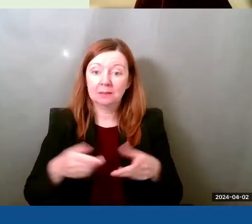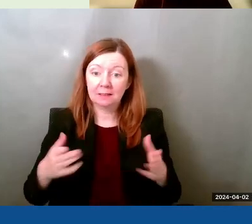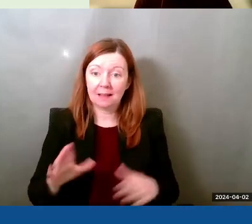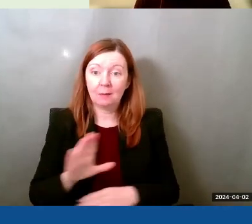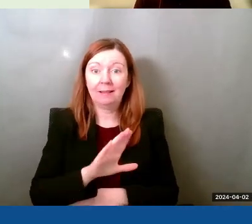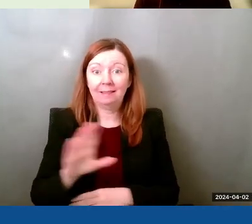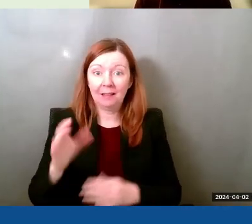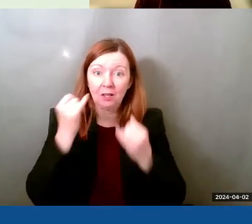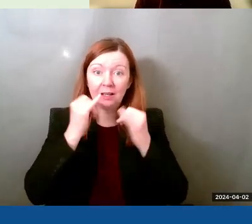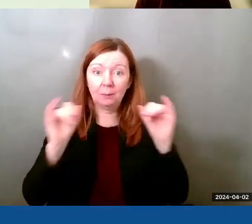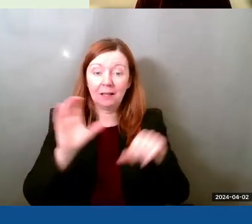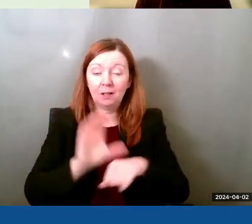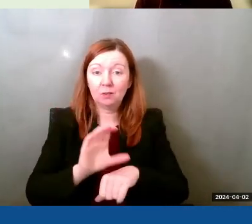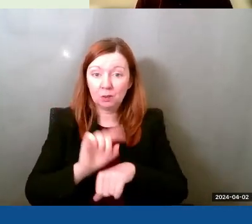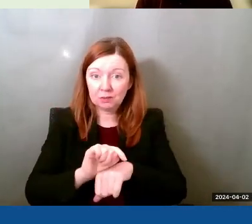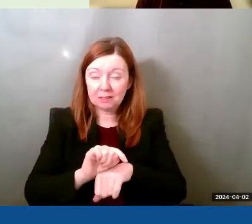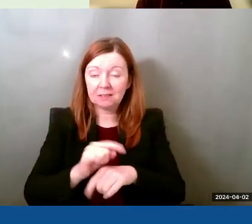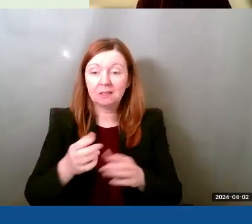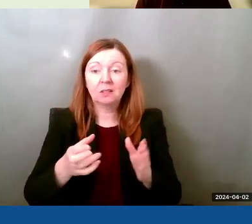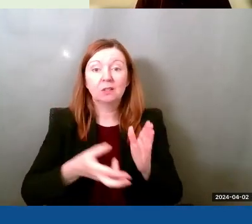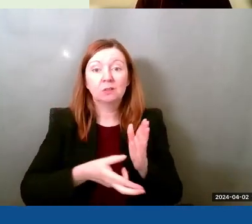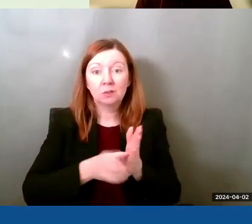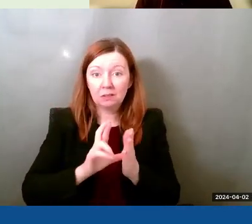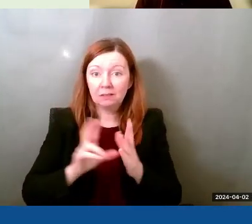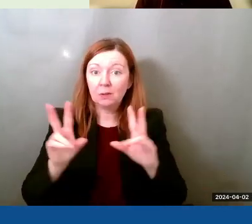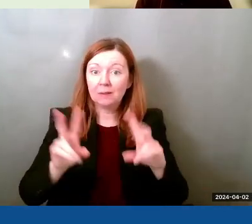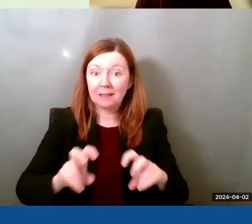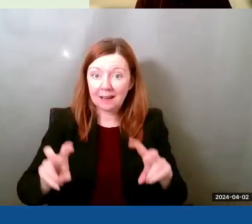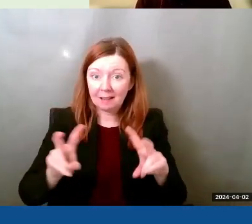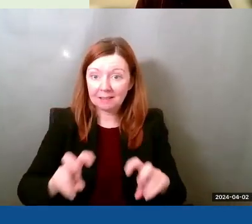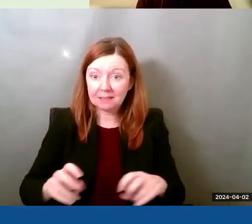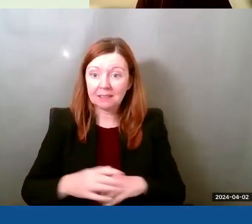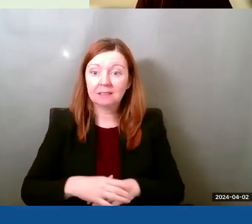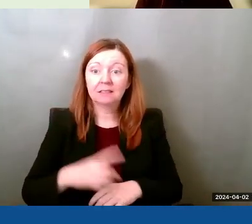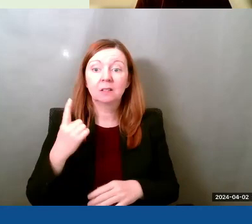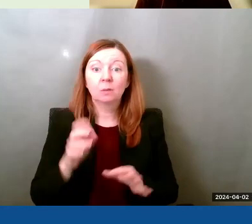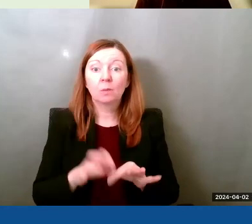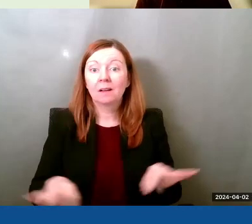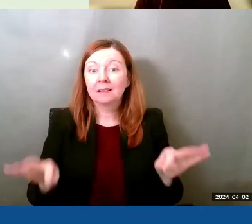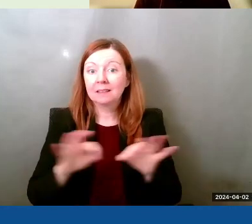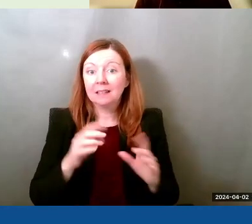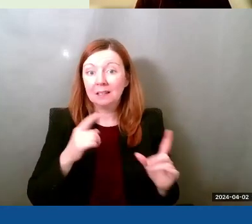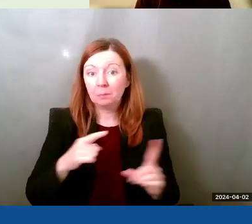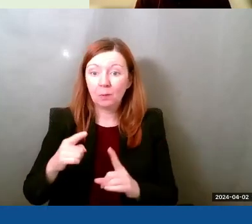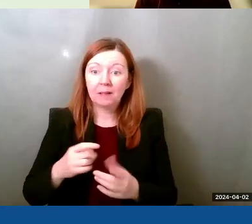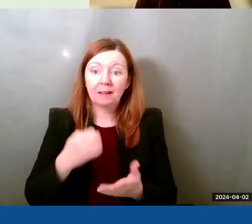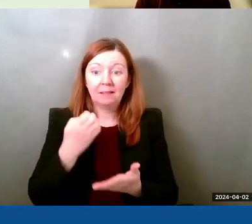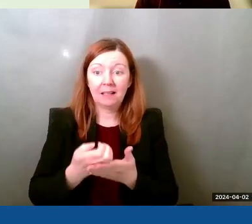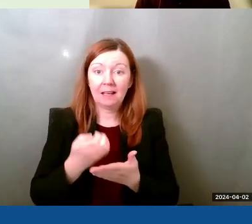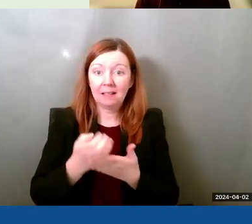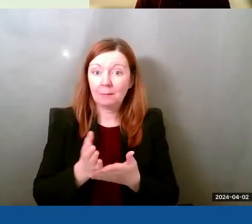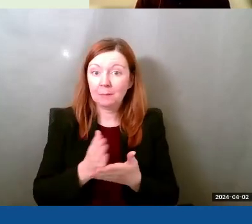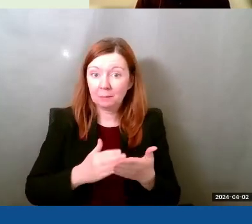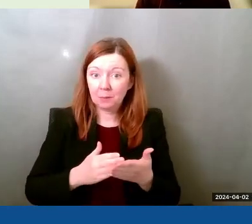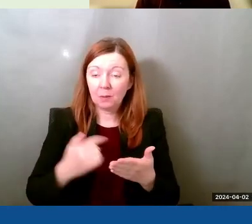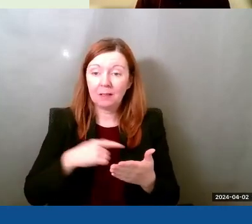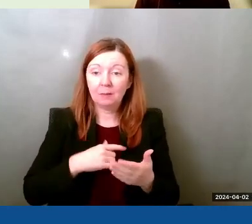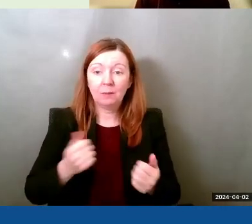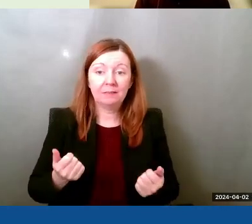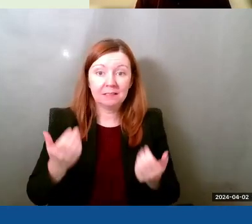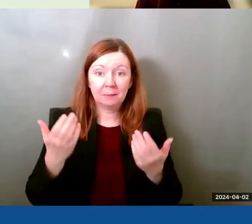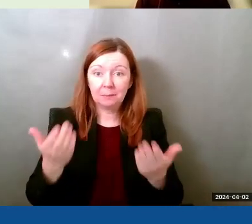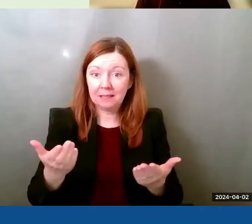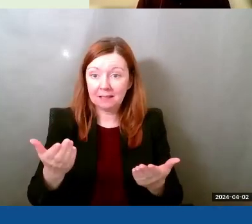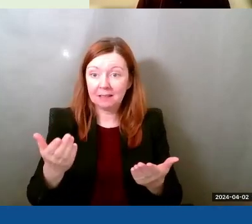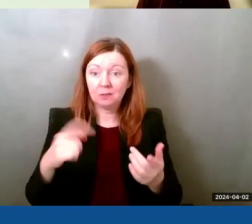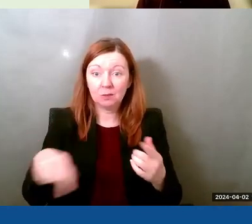their independent consultants to review the analysis. One key point of the economic component is, we've submitted